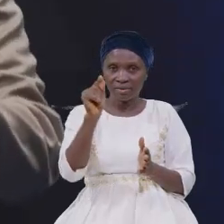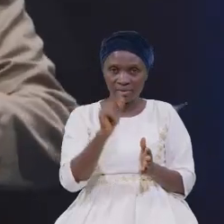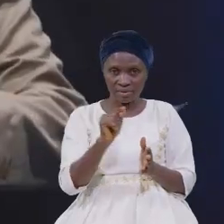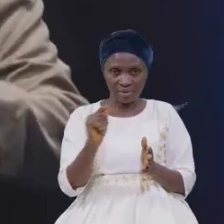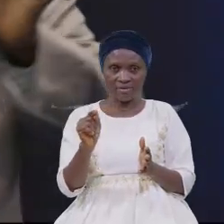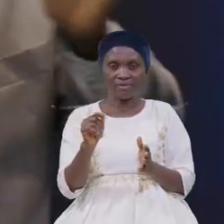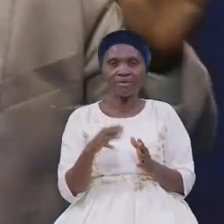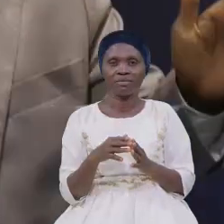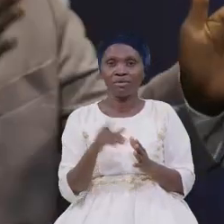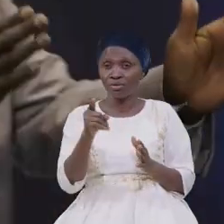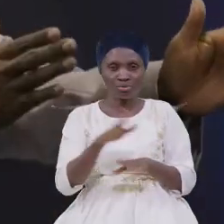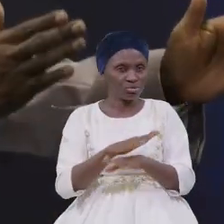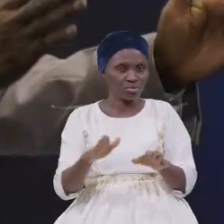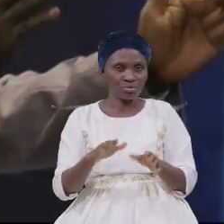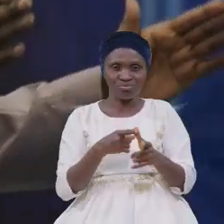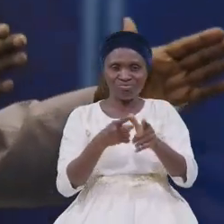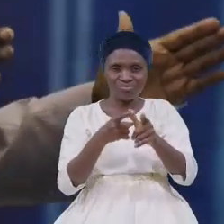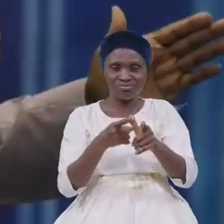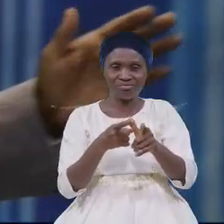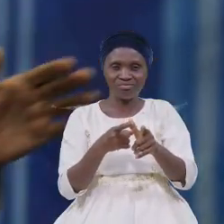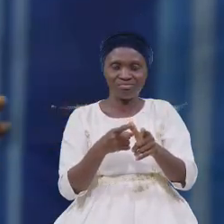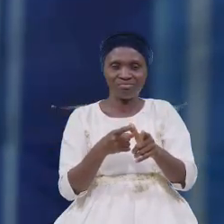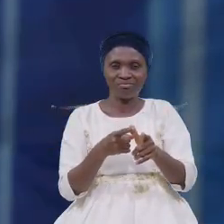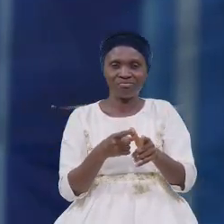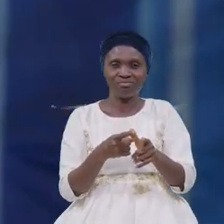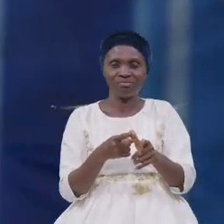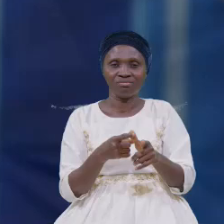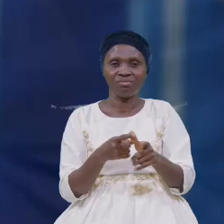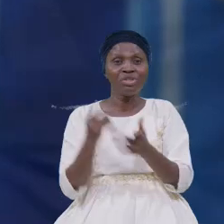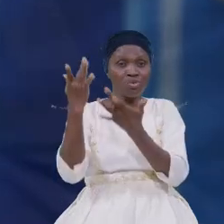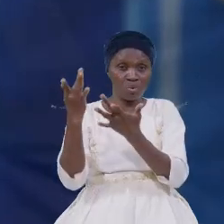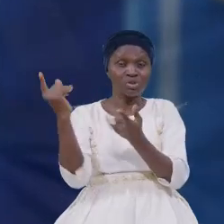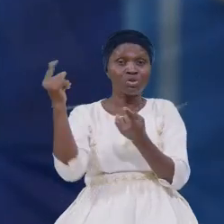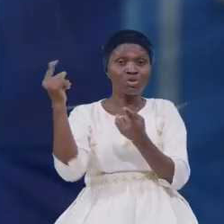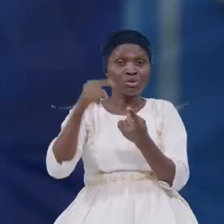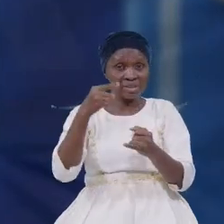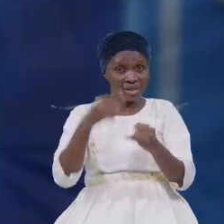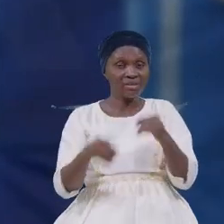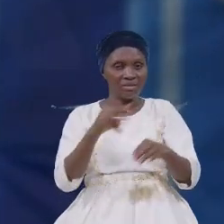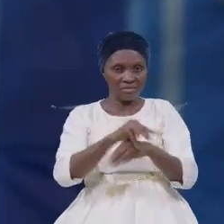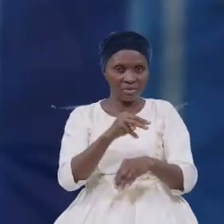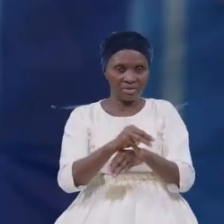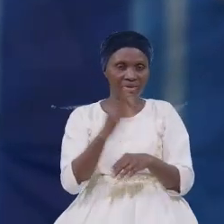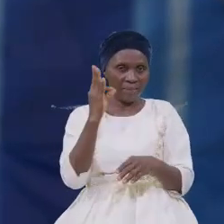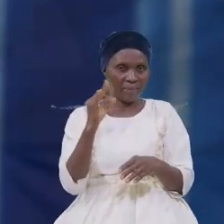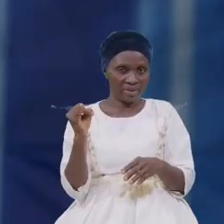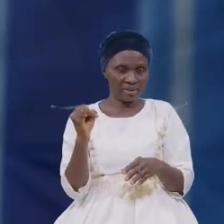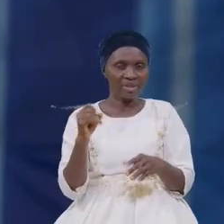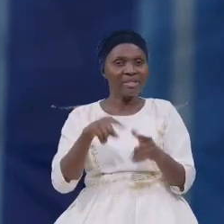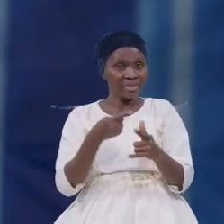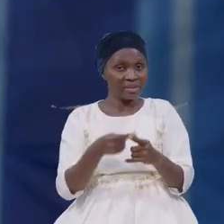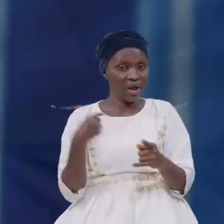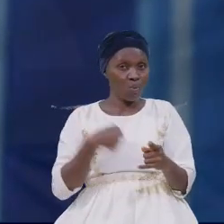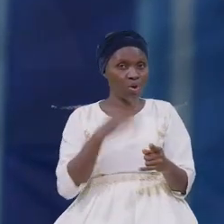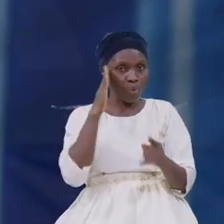away. Stay until the end of the message, because then we will pray, and the rain